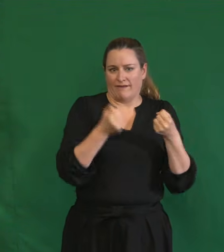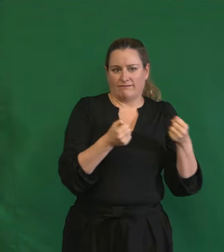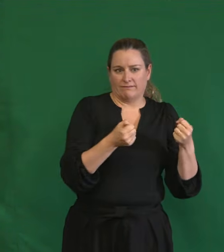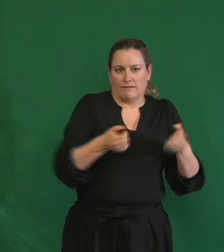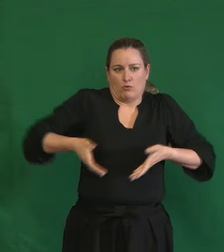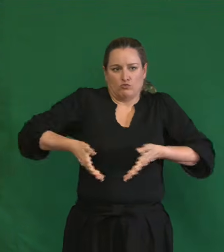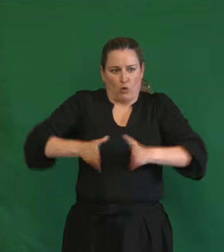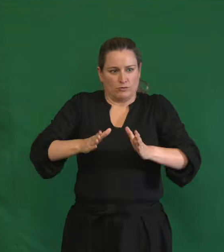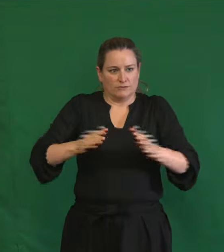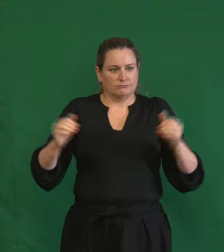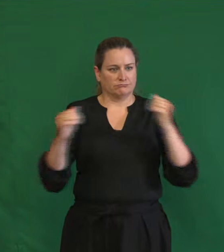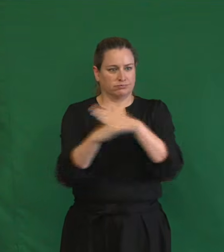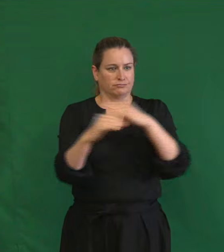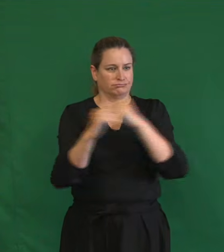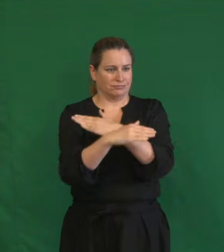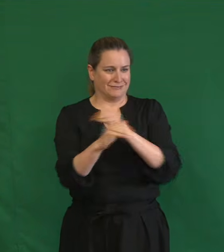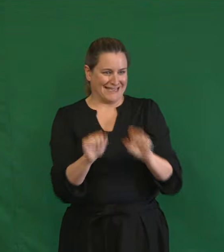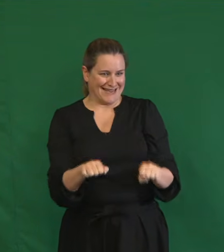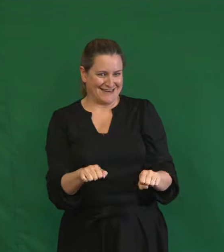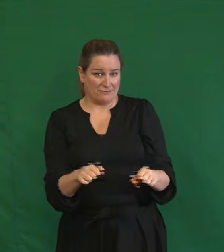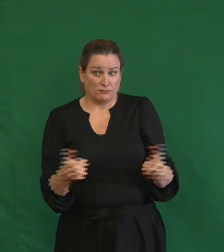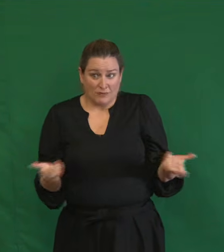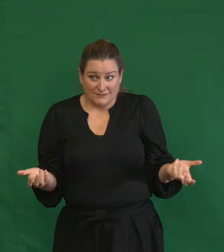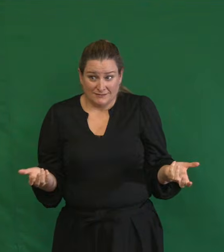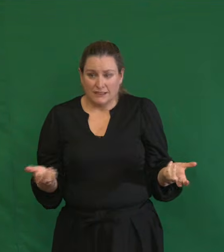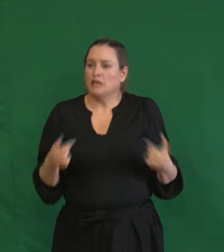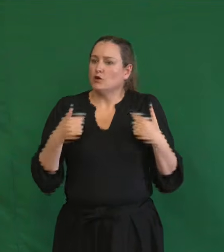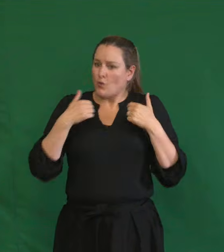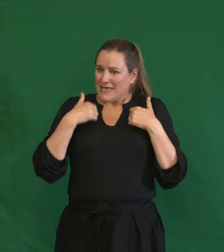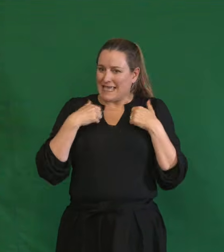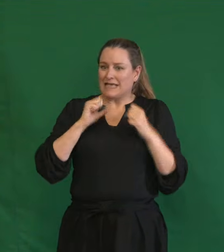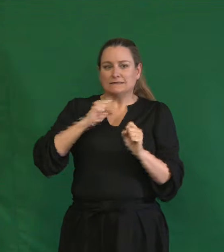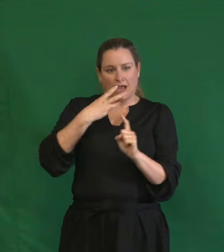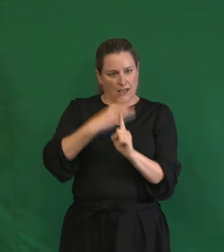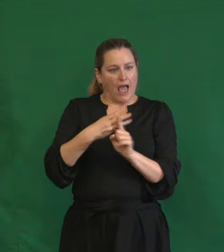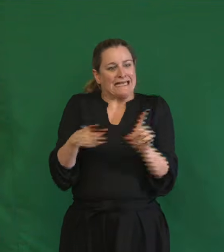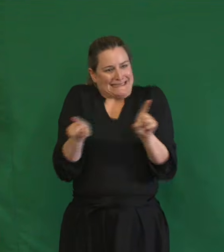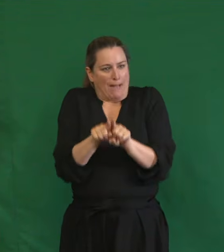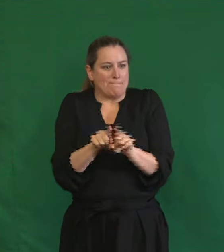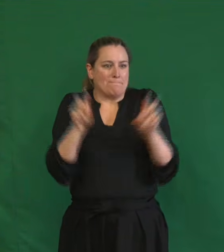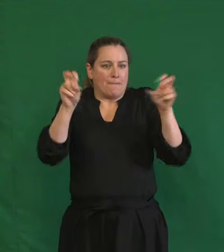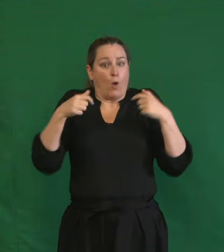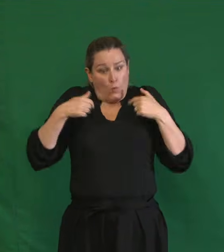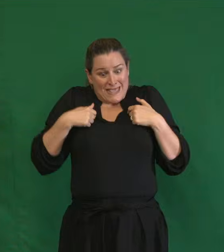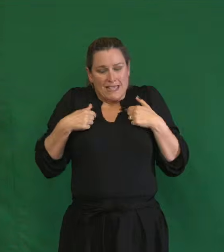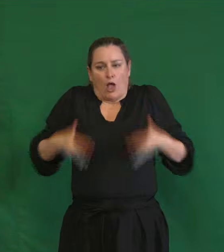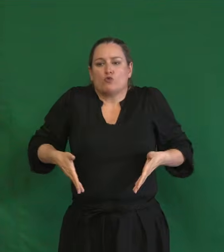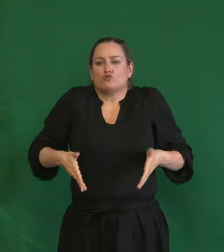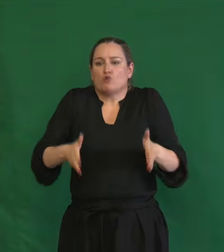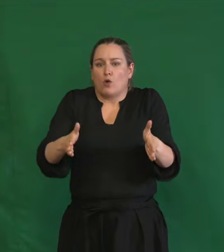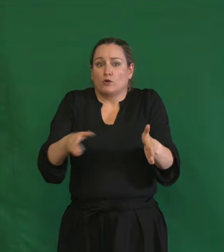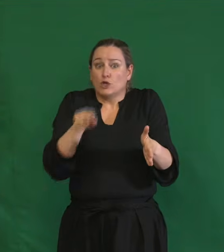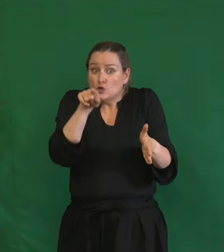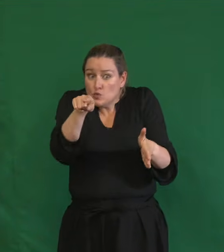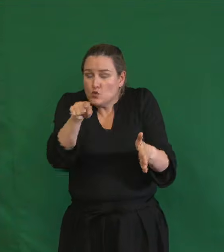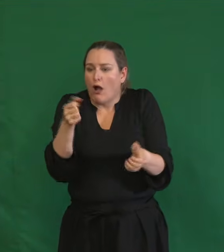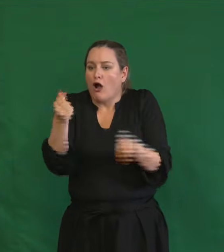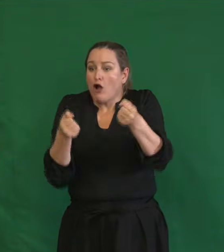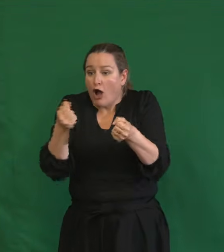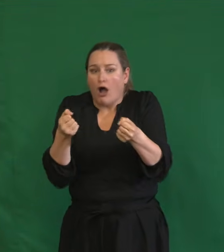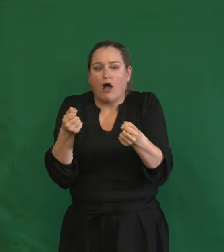want to provide that infrastructure for all of our official languages. Within the spoken and